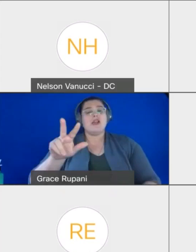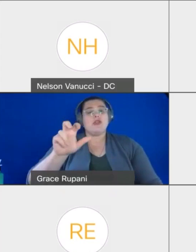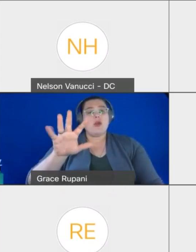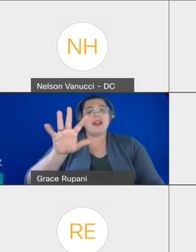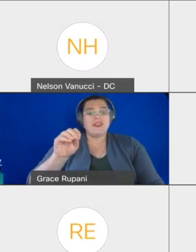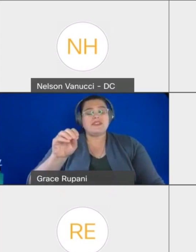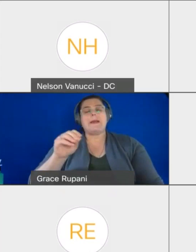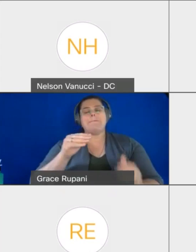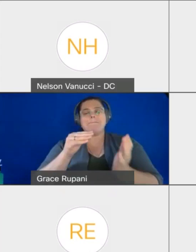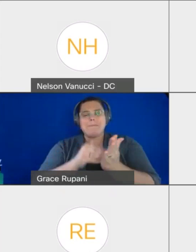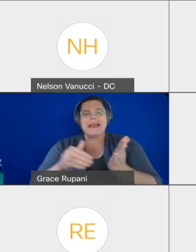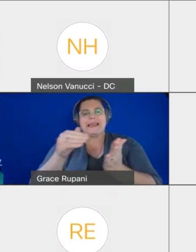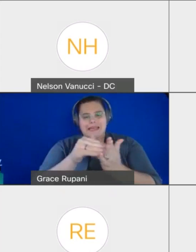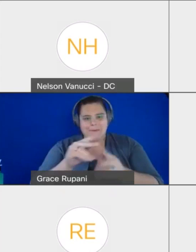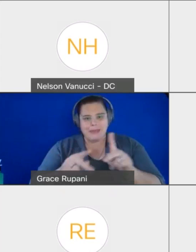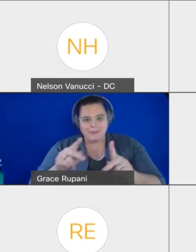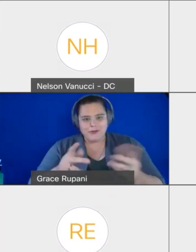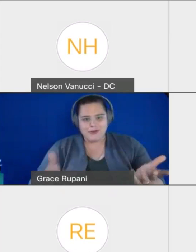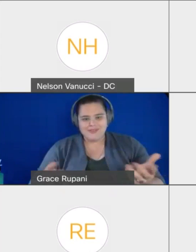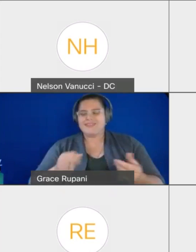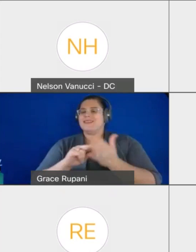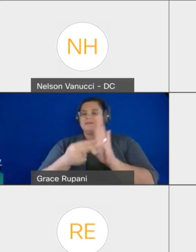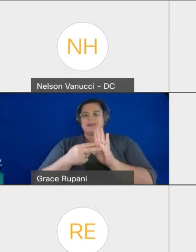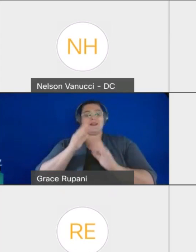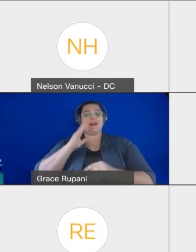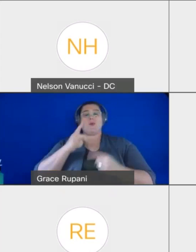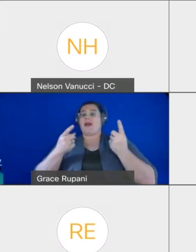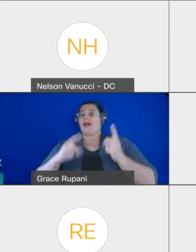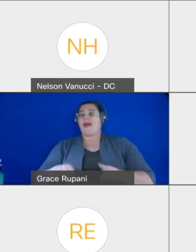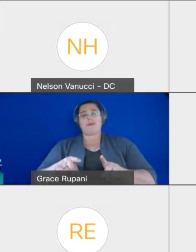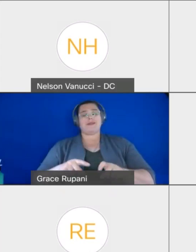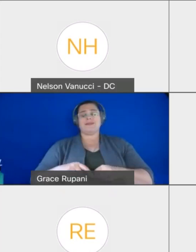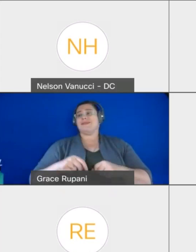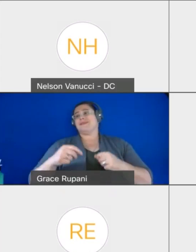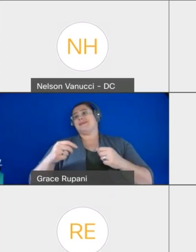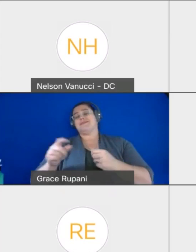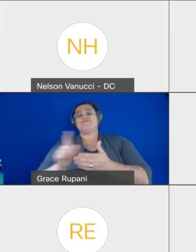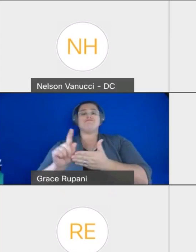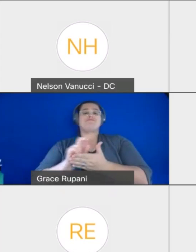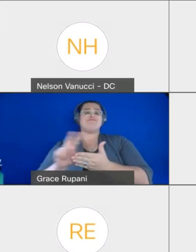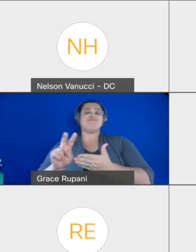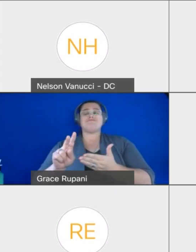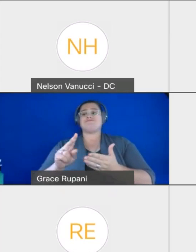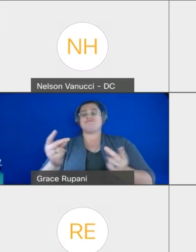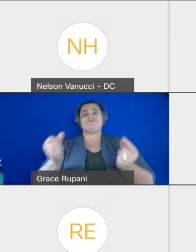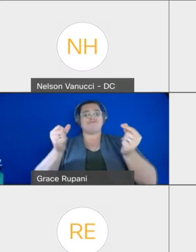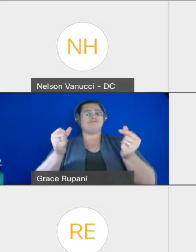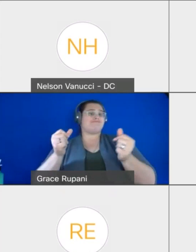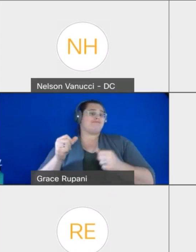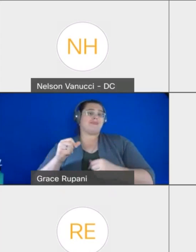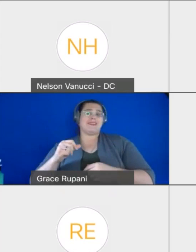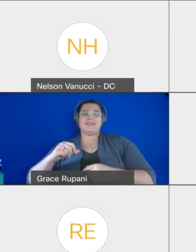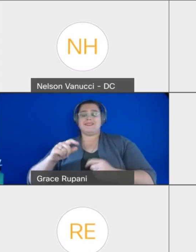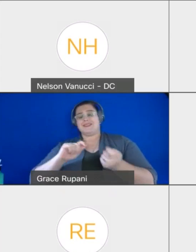long time before we are at a place where we can begin to reduce our